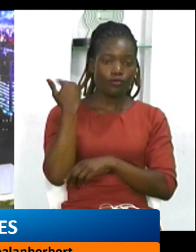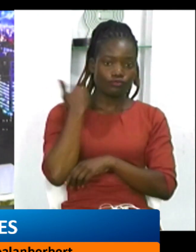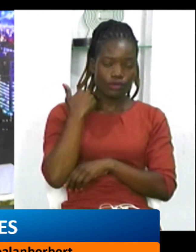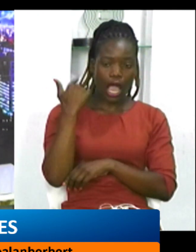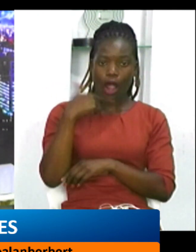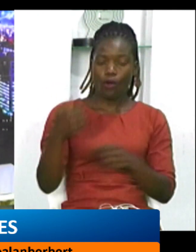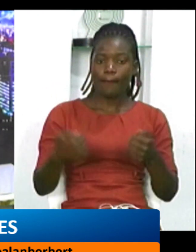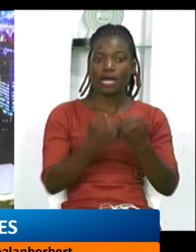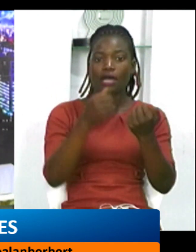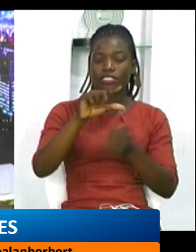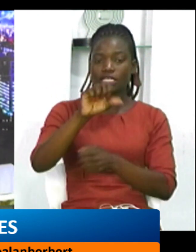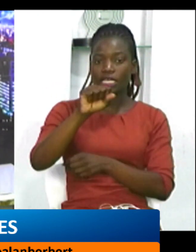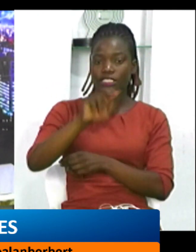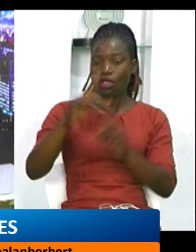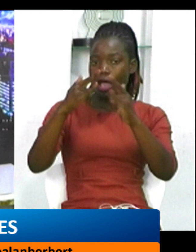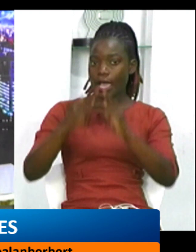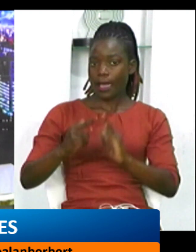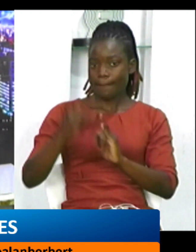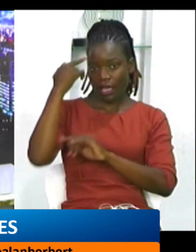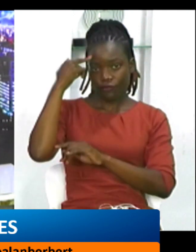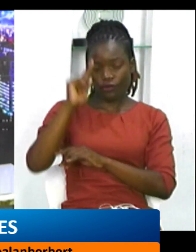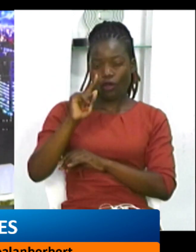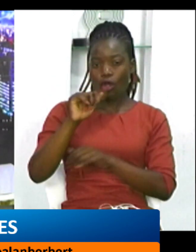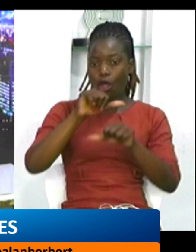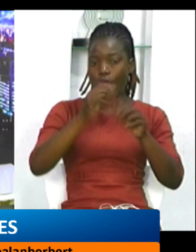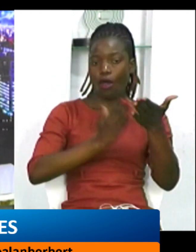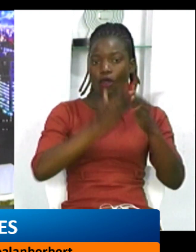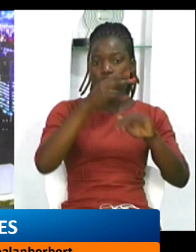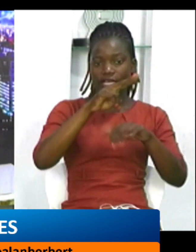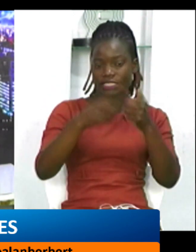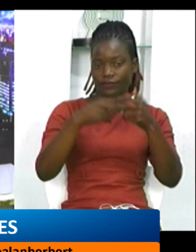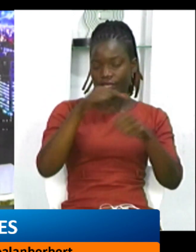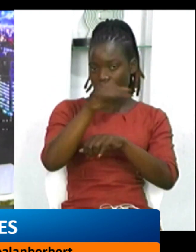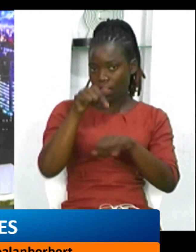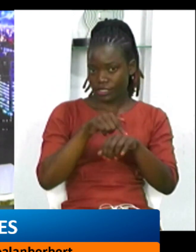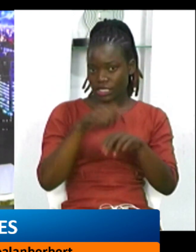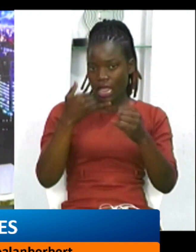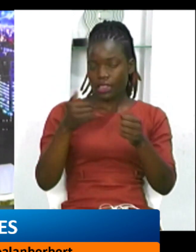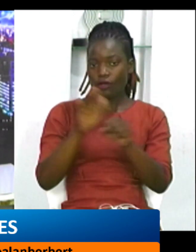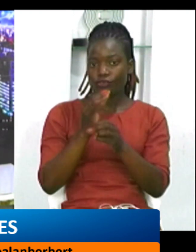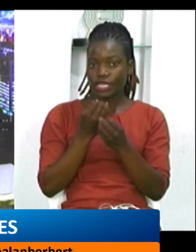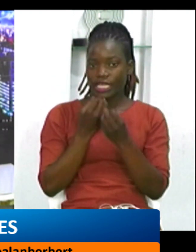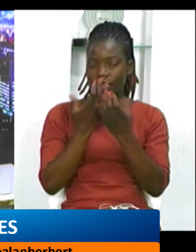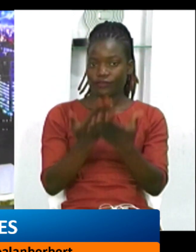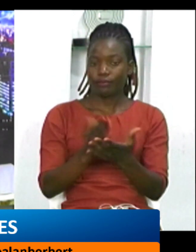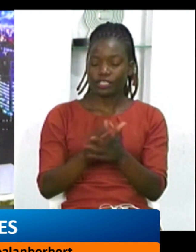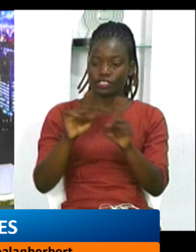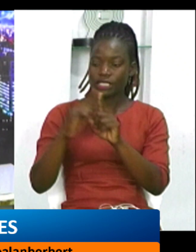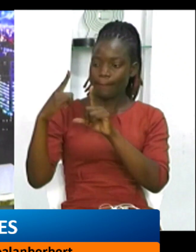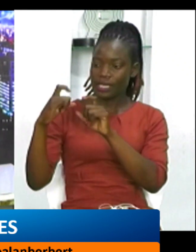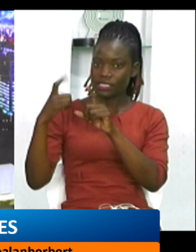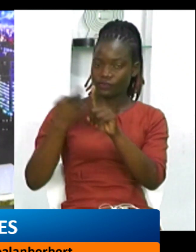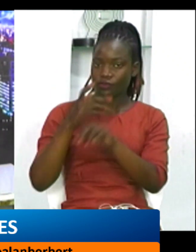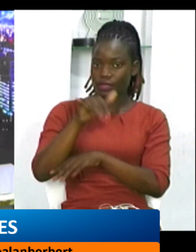siege on a GSU camp for more than 7 hours. Here are the pictures